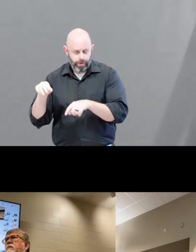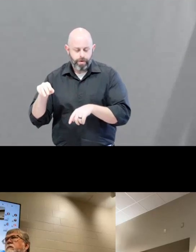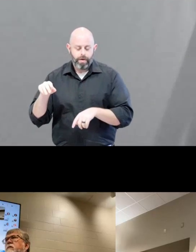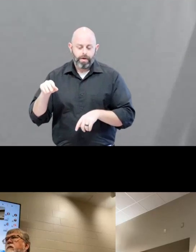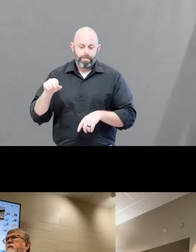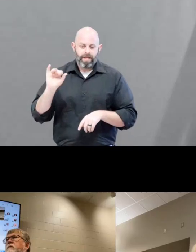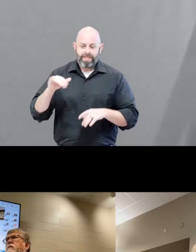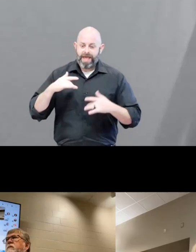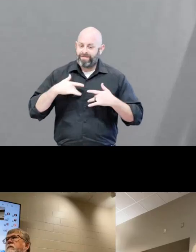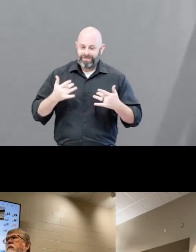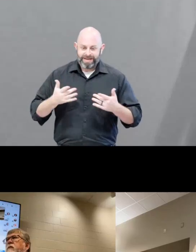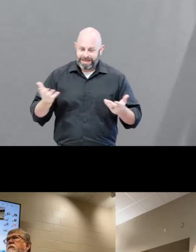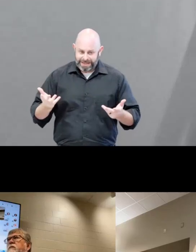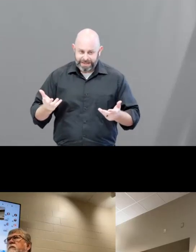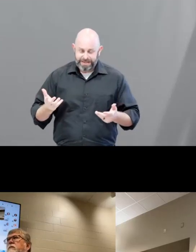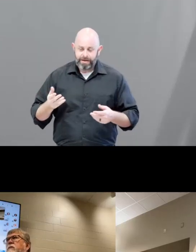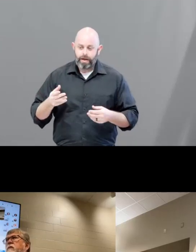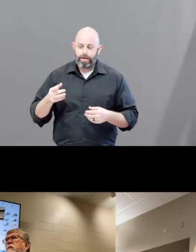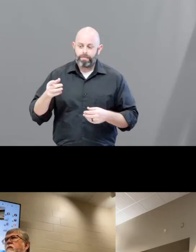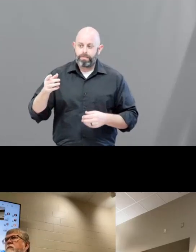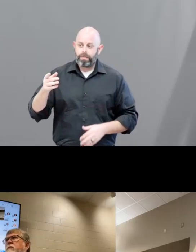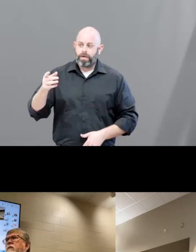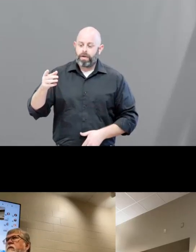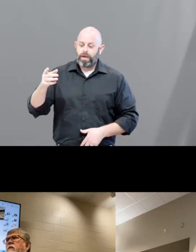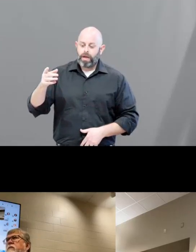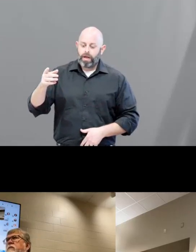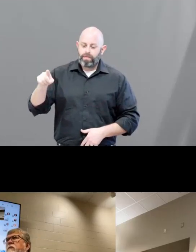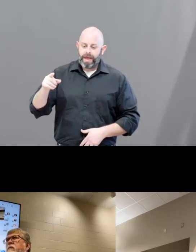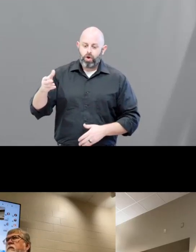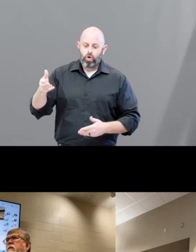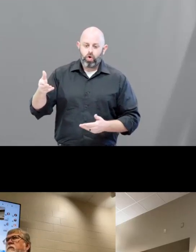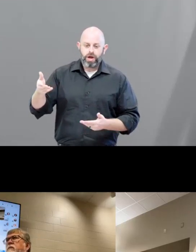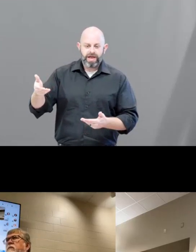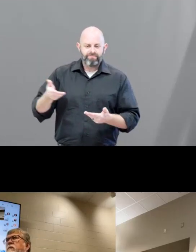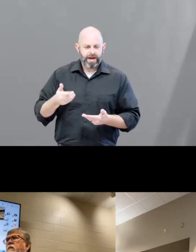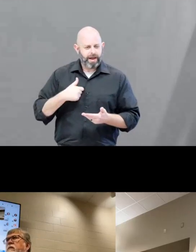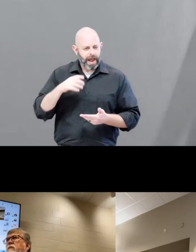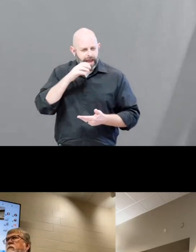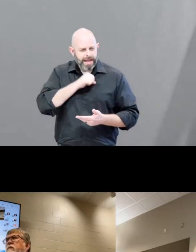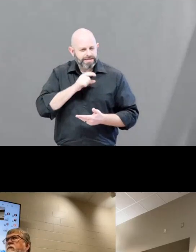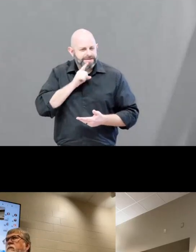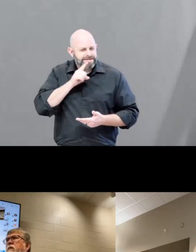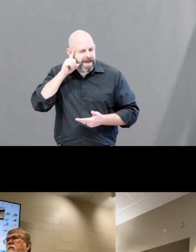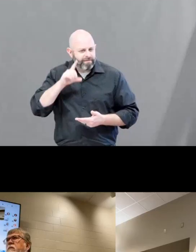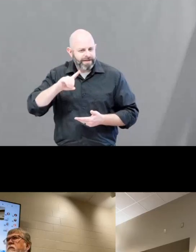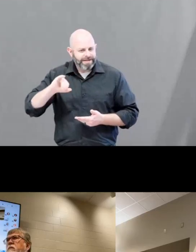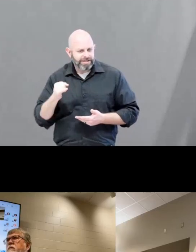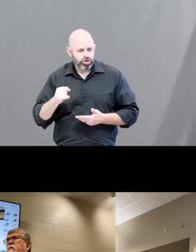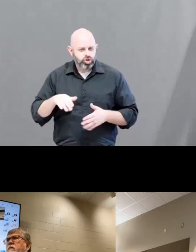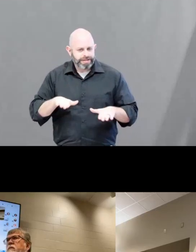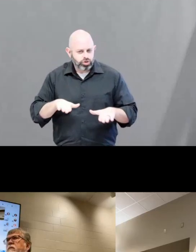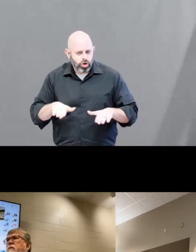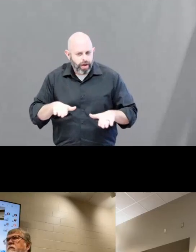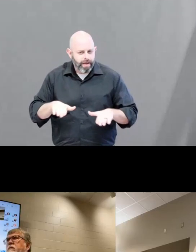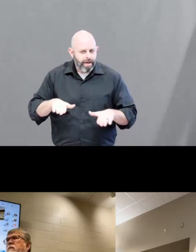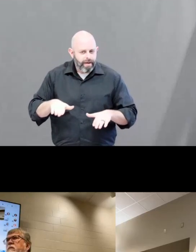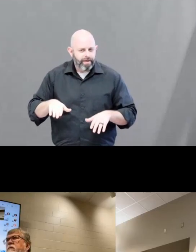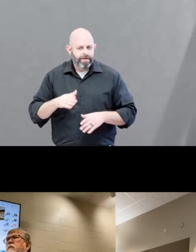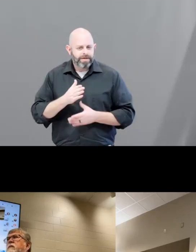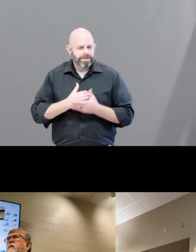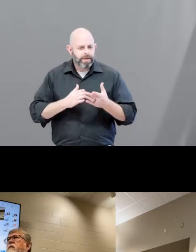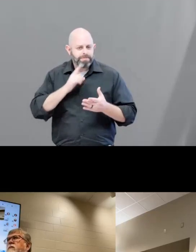is they are inviting, I guess there's a deaf DJ, some